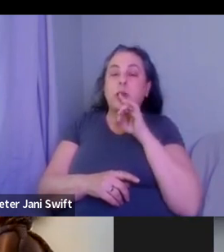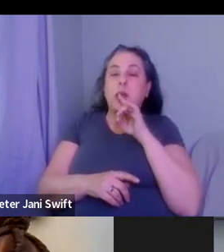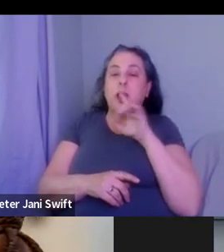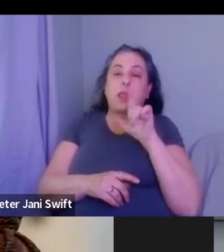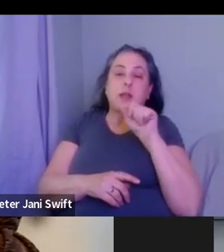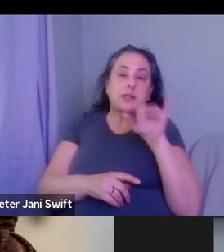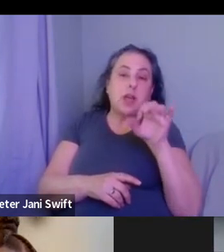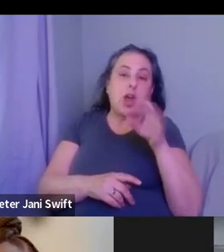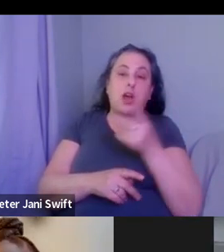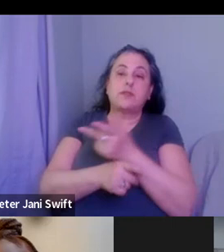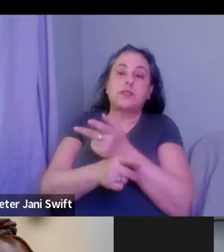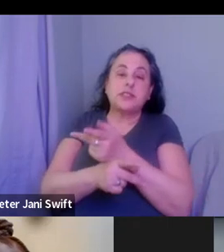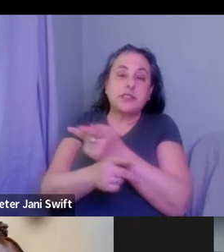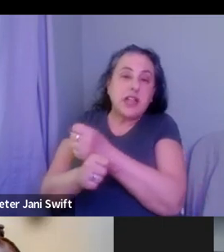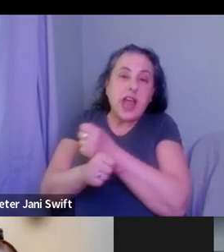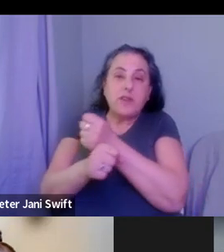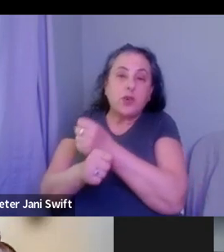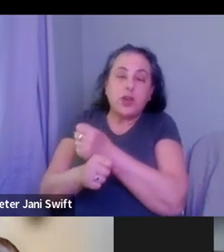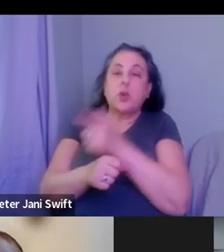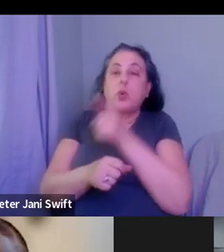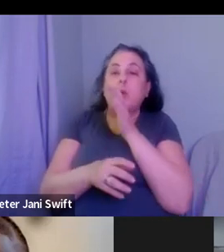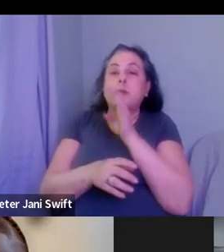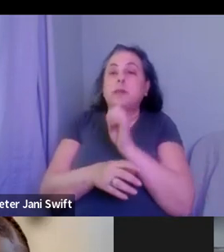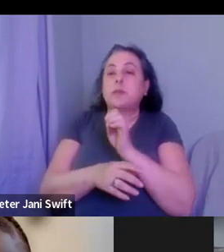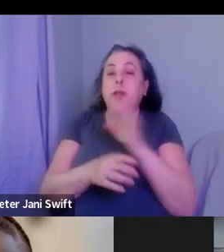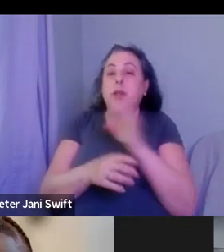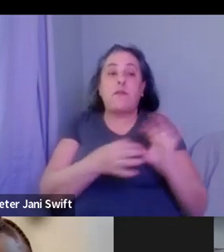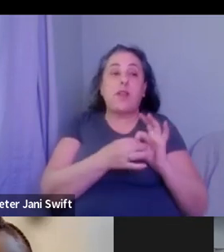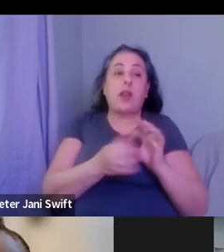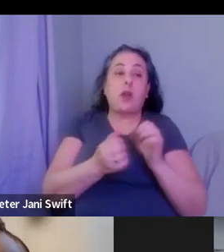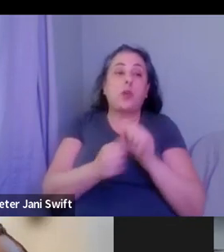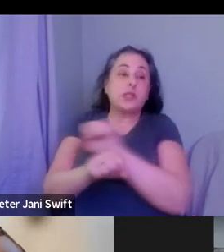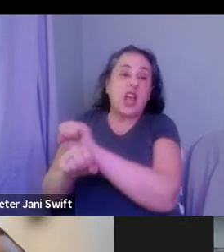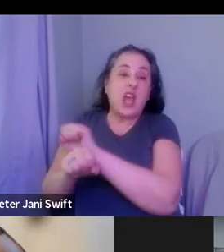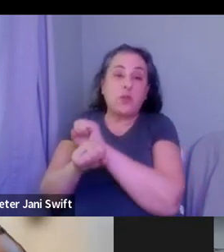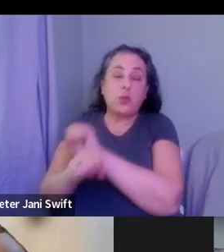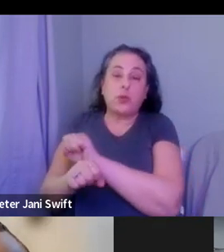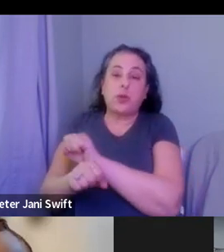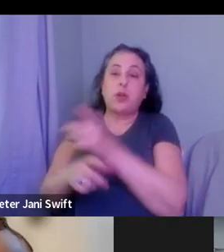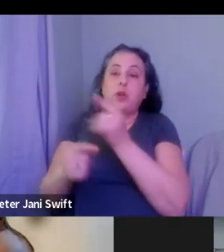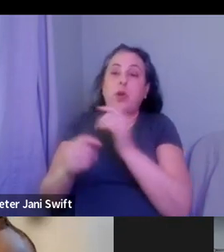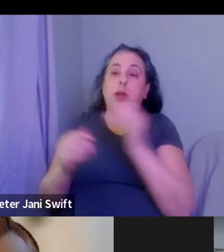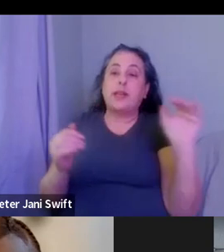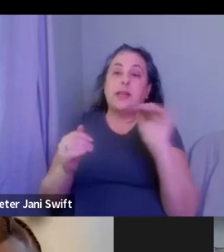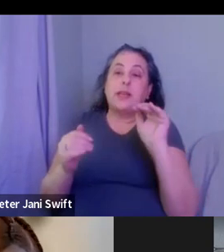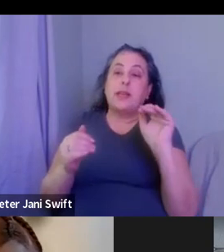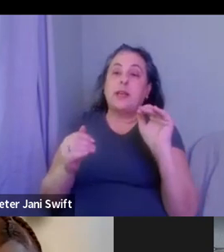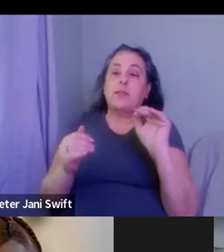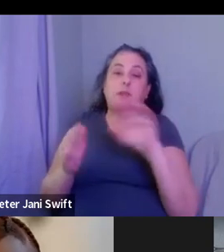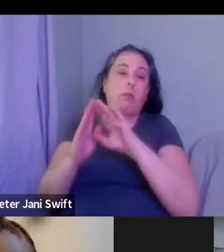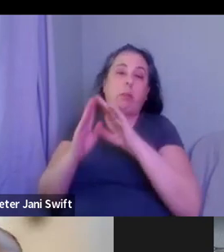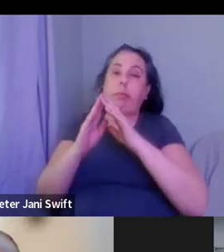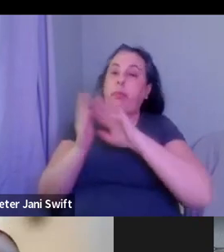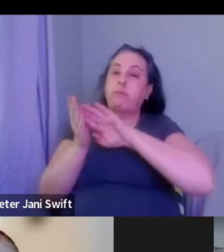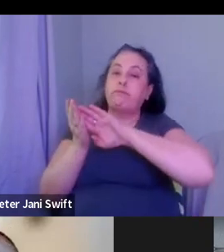of slavery. So who wants to be affiliated with that? And so they try to even disperse that myth,